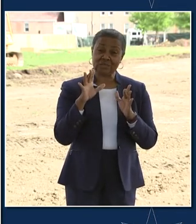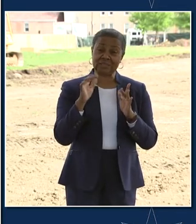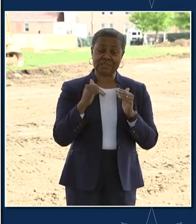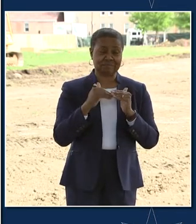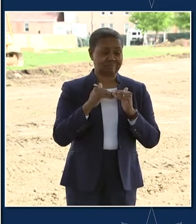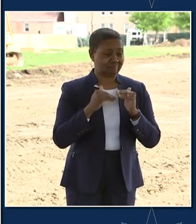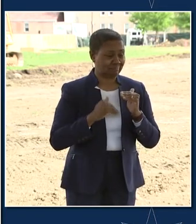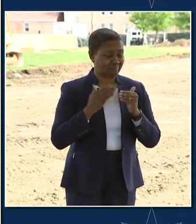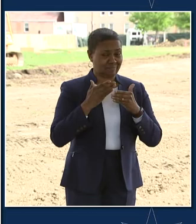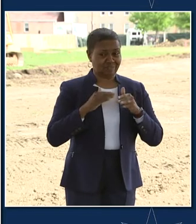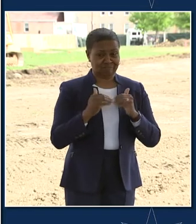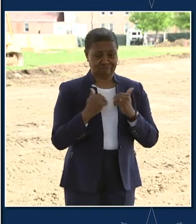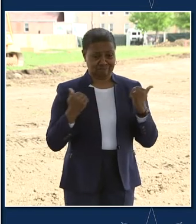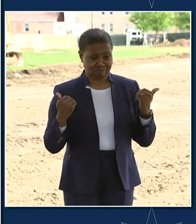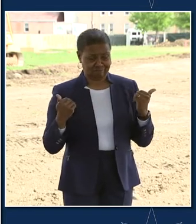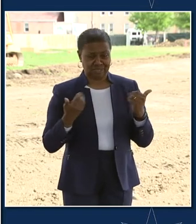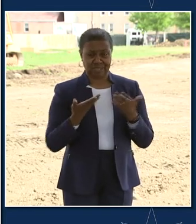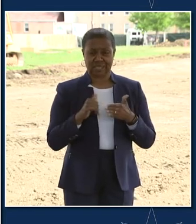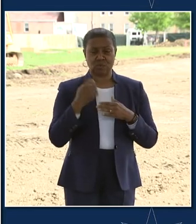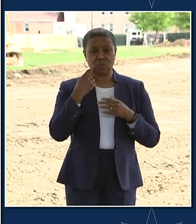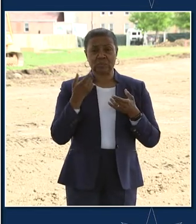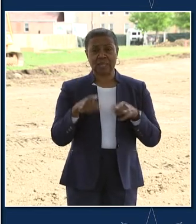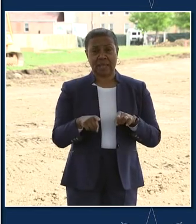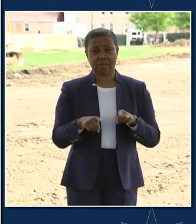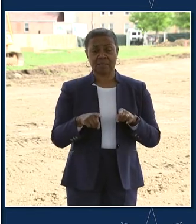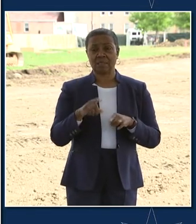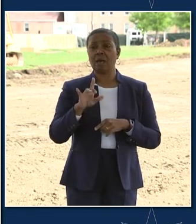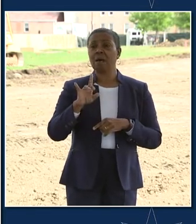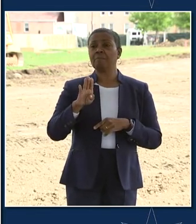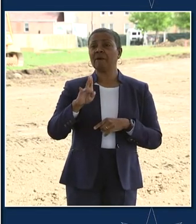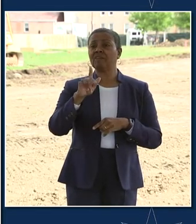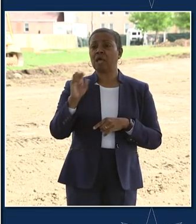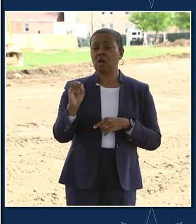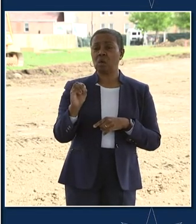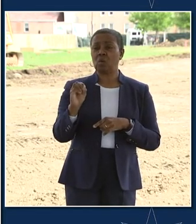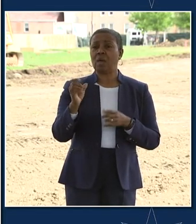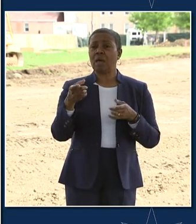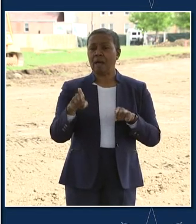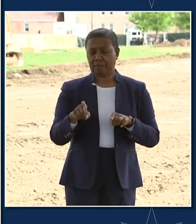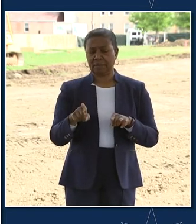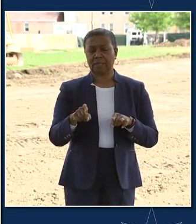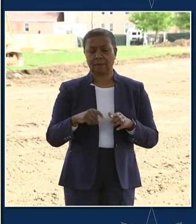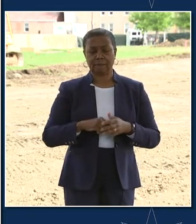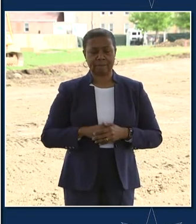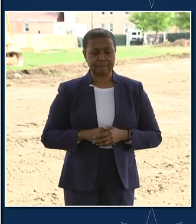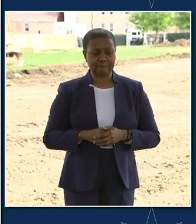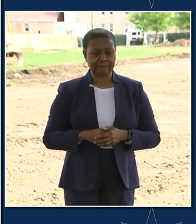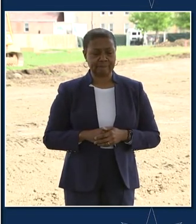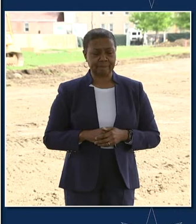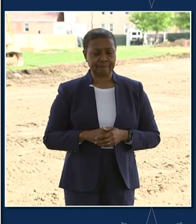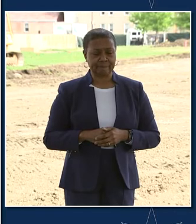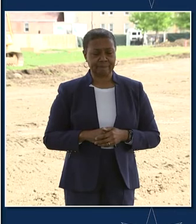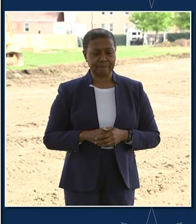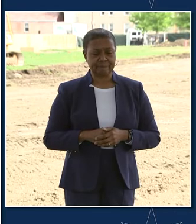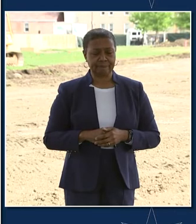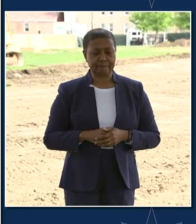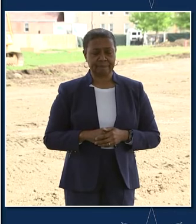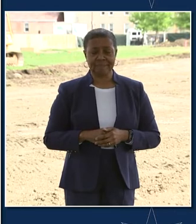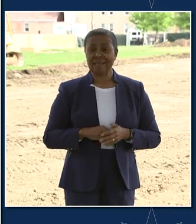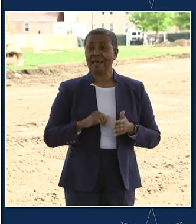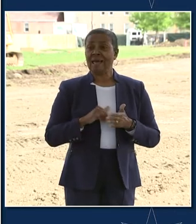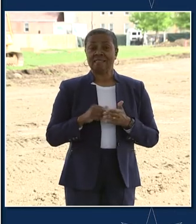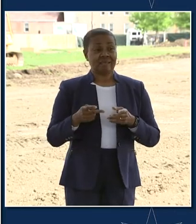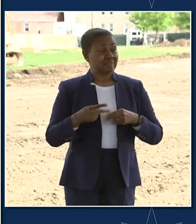and division, things like what just recently happened in Buffalo are able to occur. This will